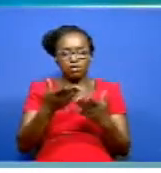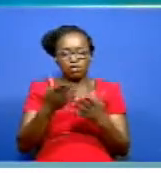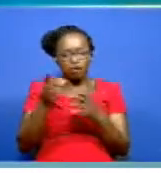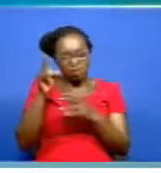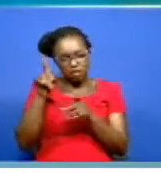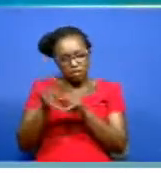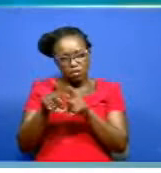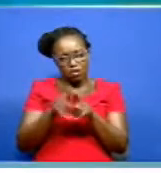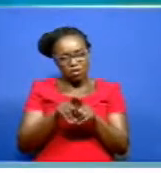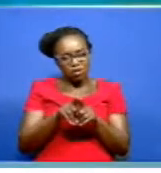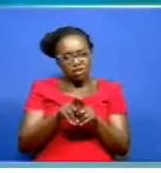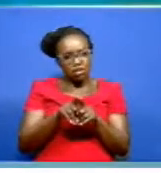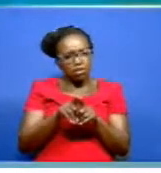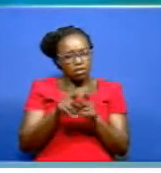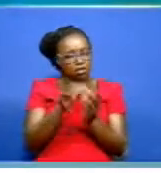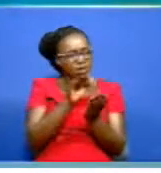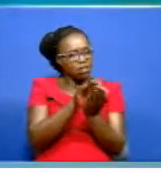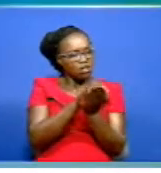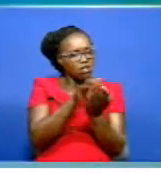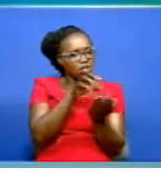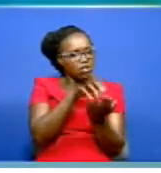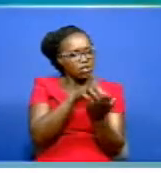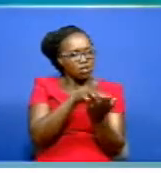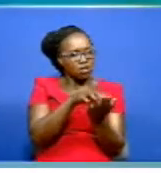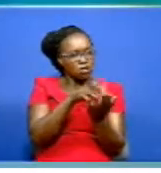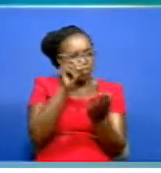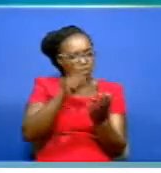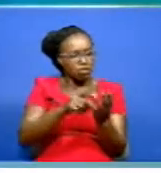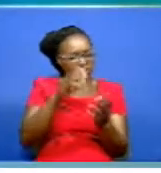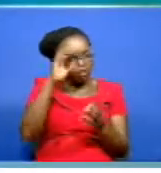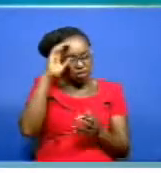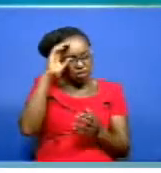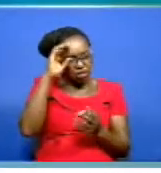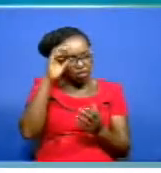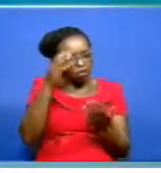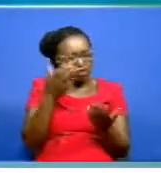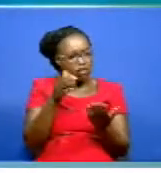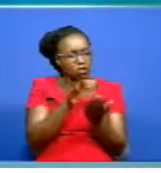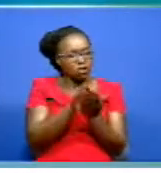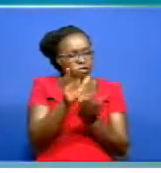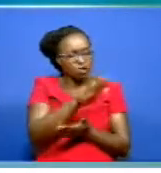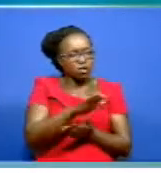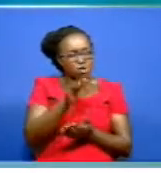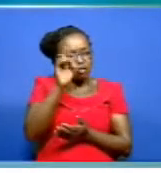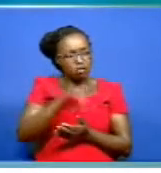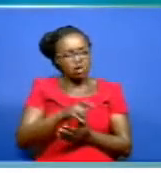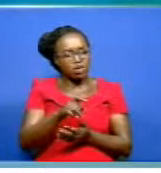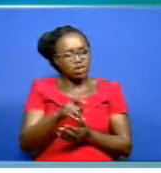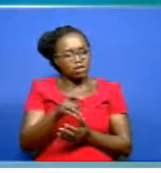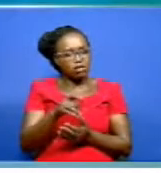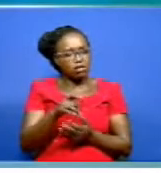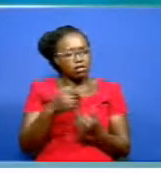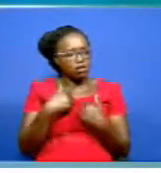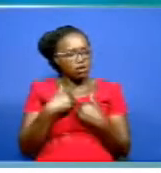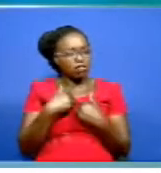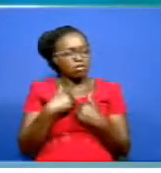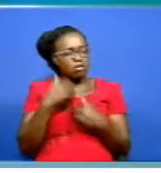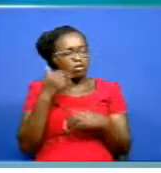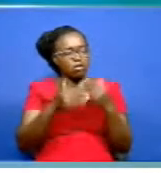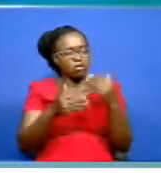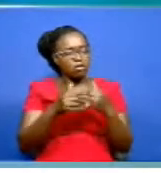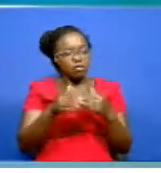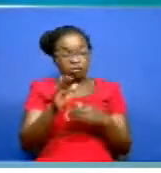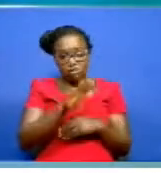to look at the storage conditions, and therefore the facilities that we choose should have those that infrastructure in